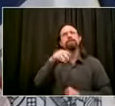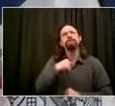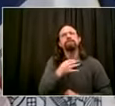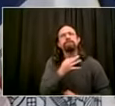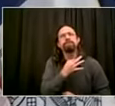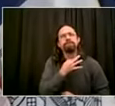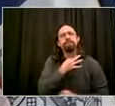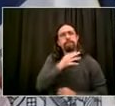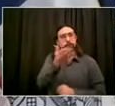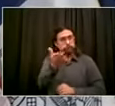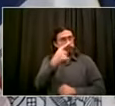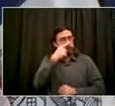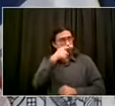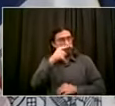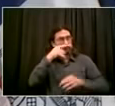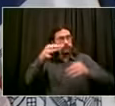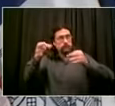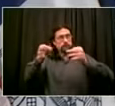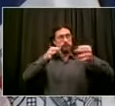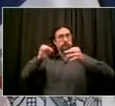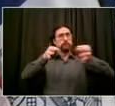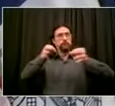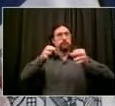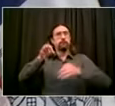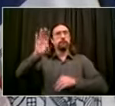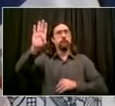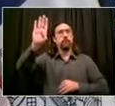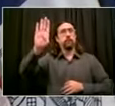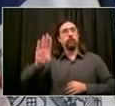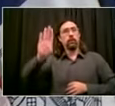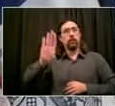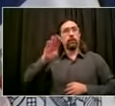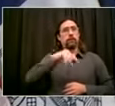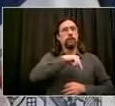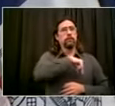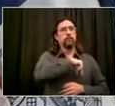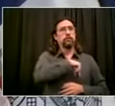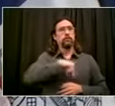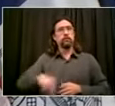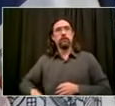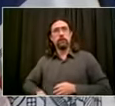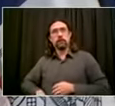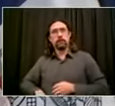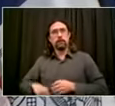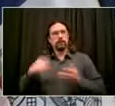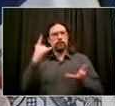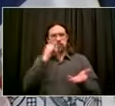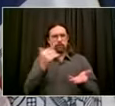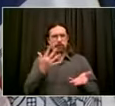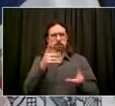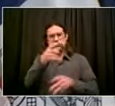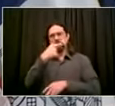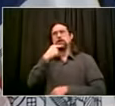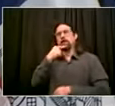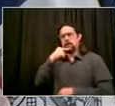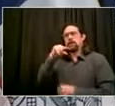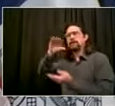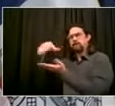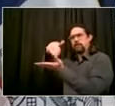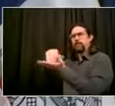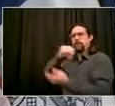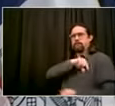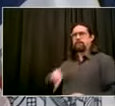Queens. Are we seeing a continued leveling off? Is it slightly going up? Is it going down? Is it where you want it to be? Yeah, we're definitely seeing a leveling